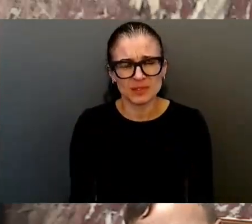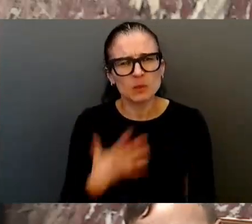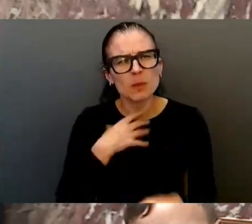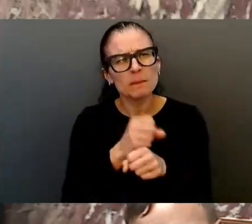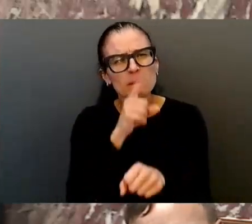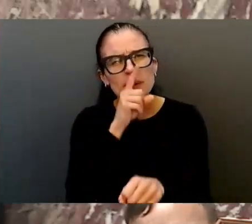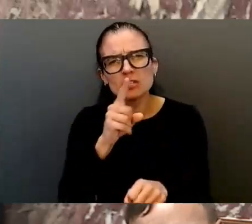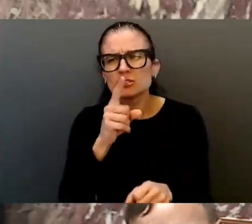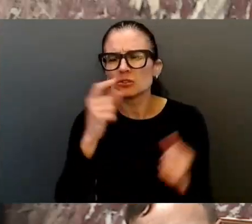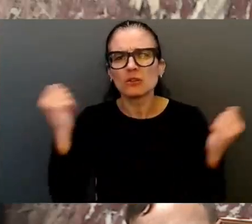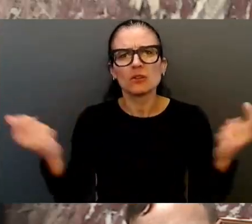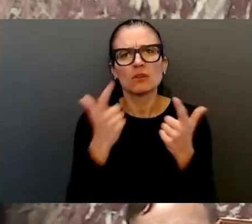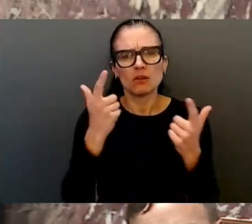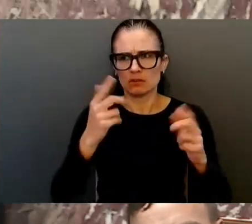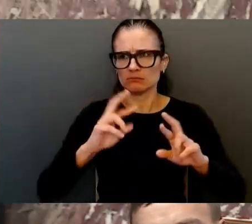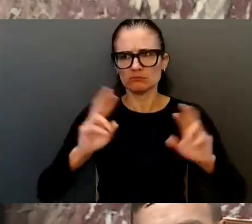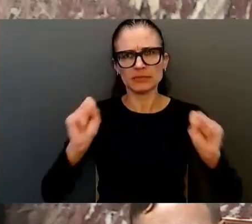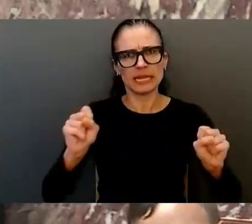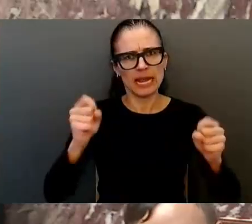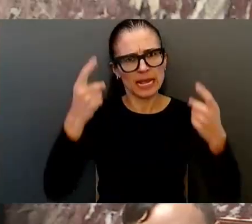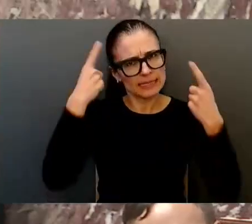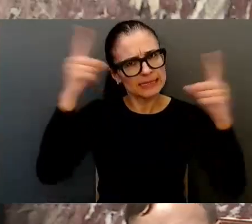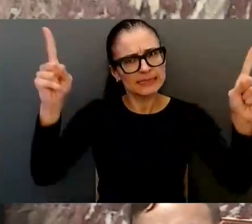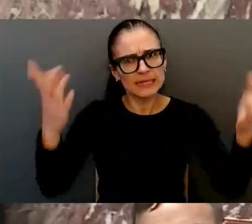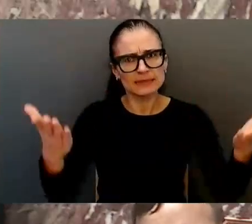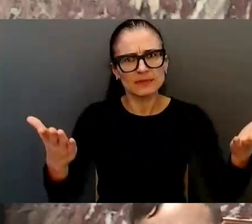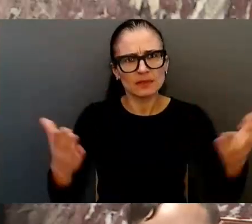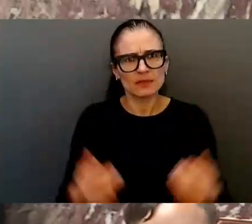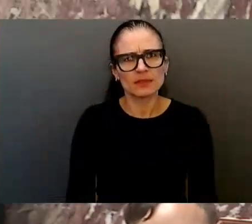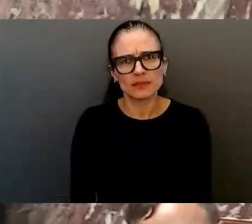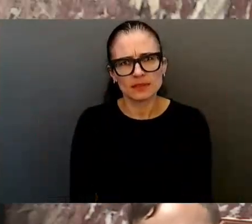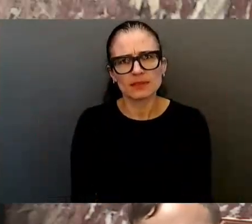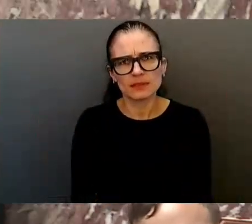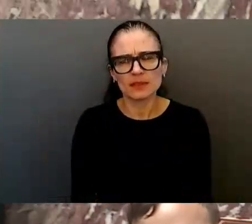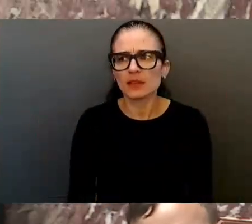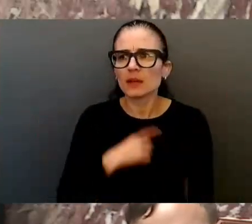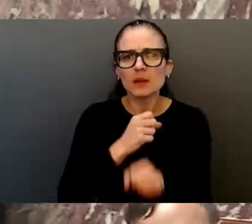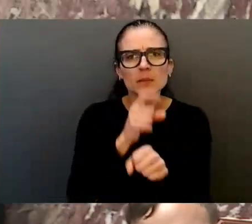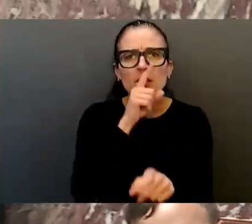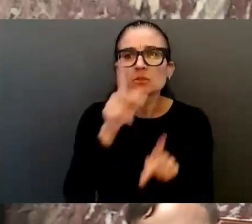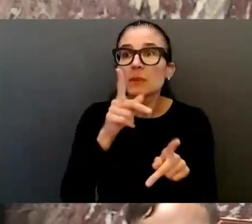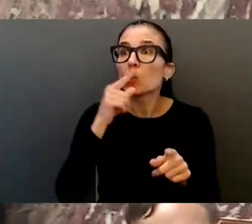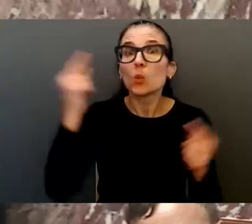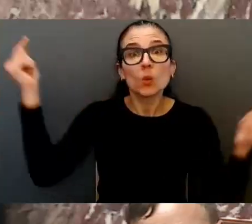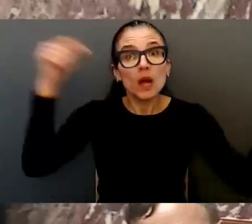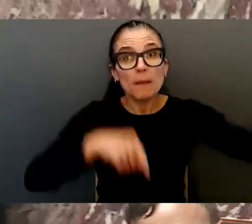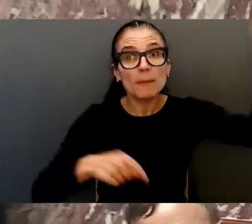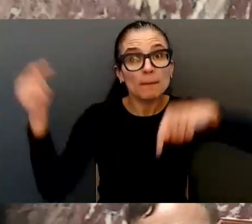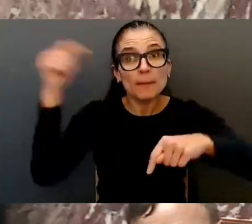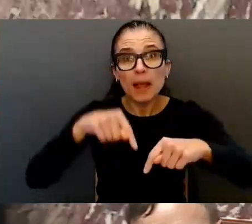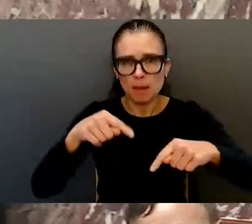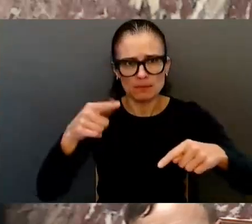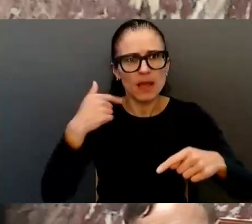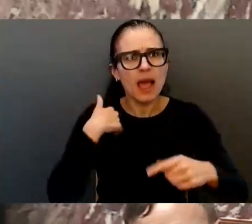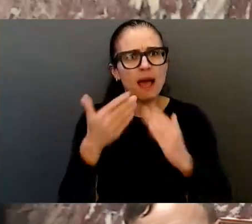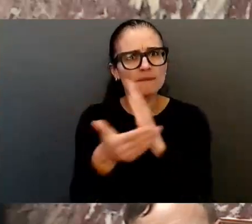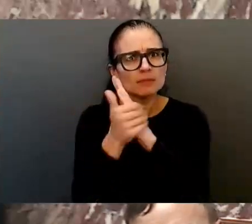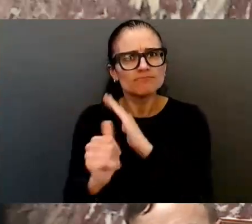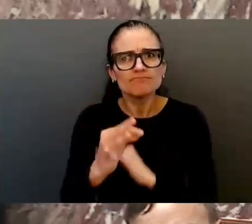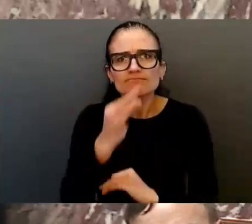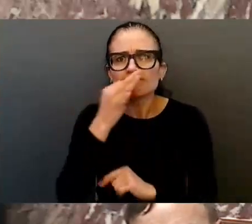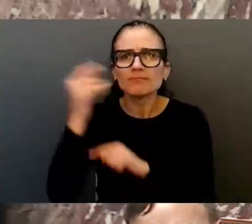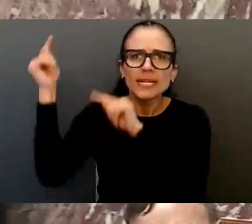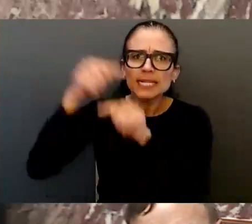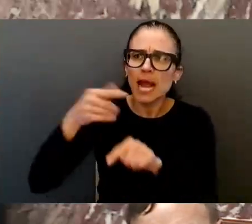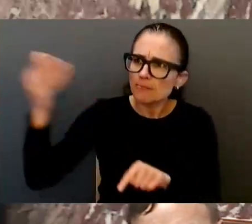from around the world that we're welcoming here, have a chance to have the same quality of life that we all want for our kids. It's not fair to be able to